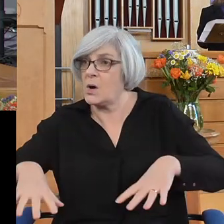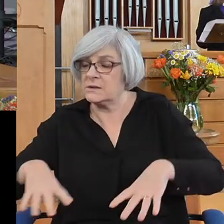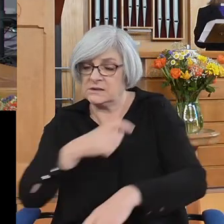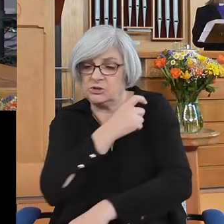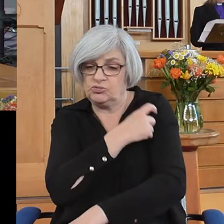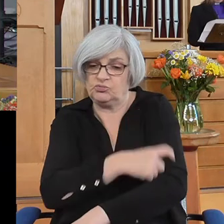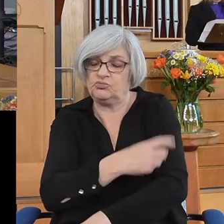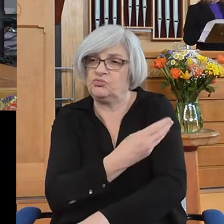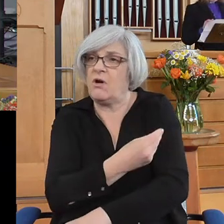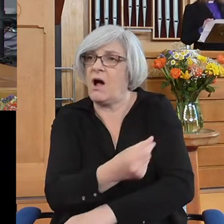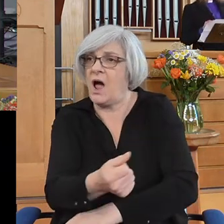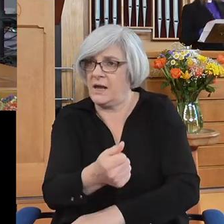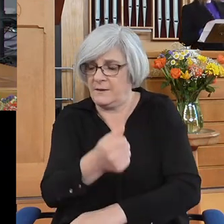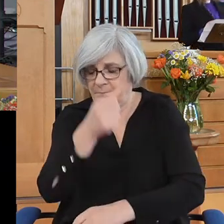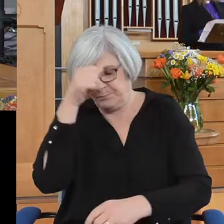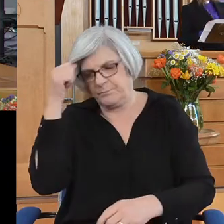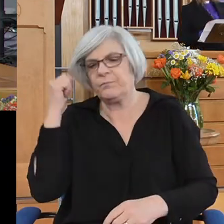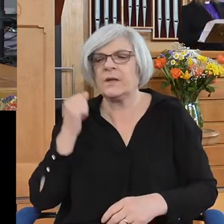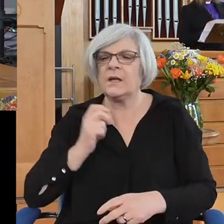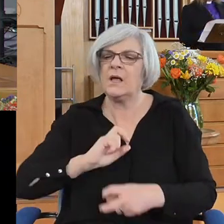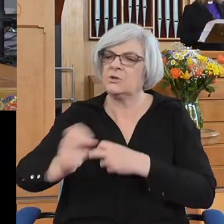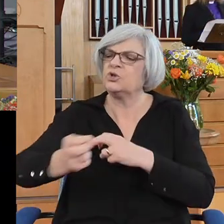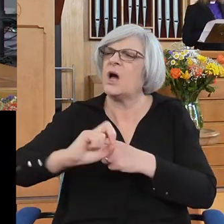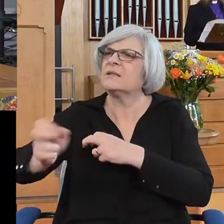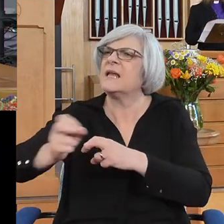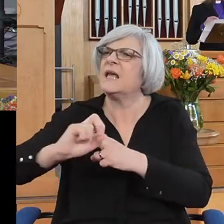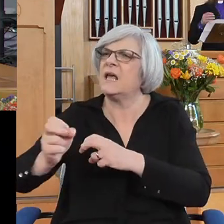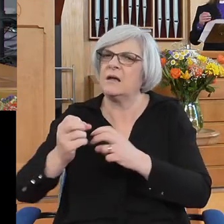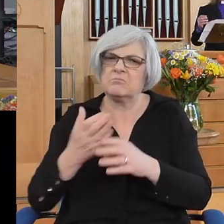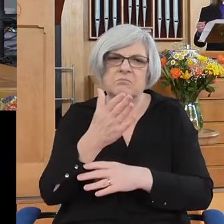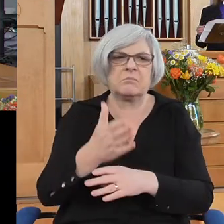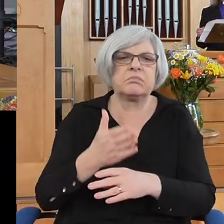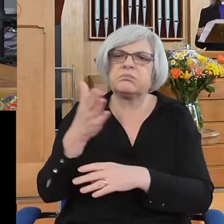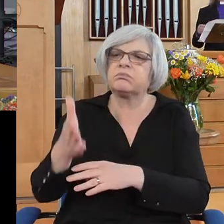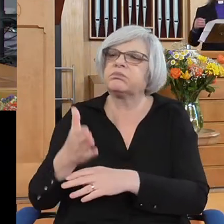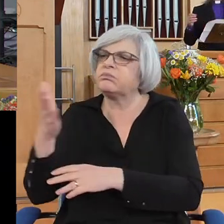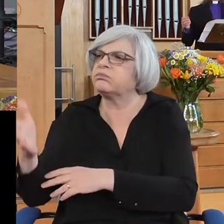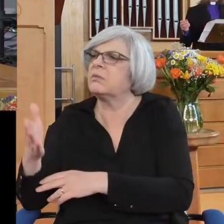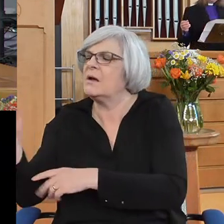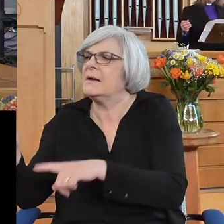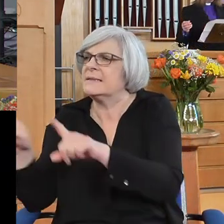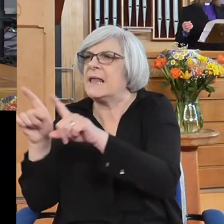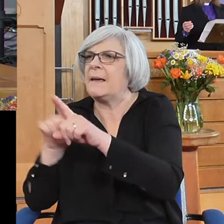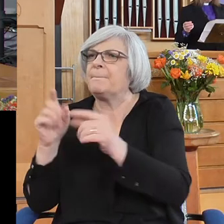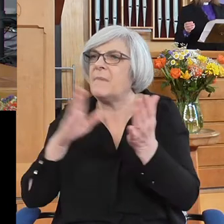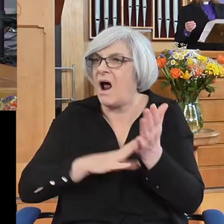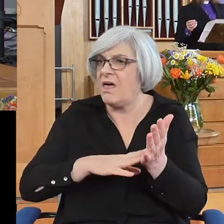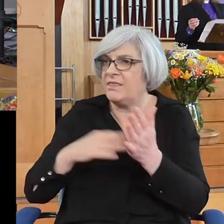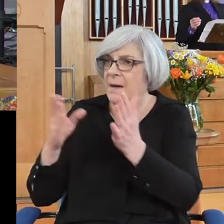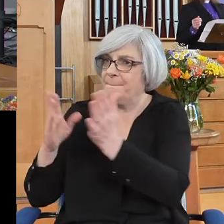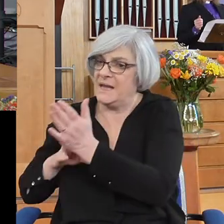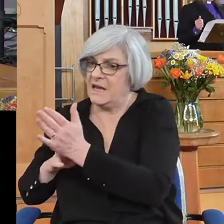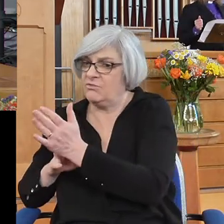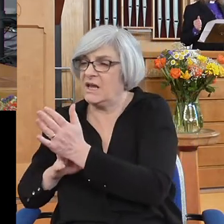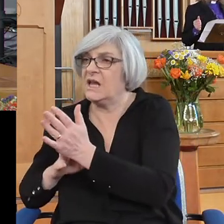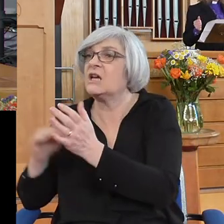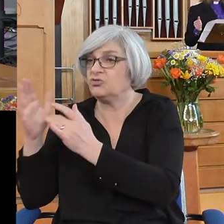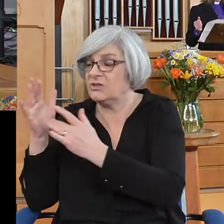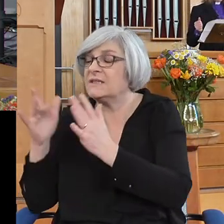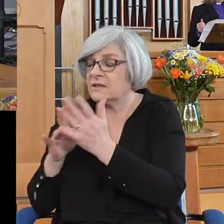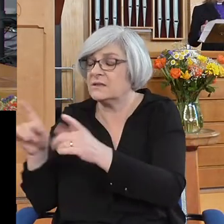bones. The journey of life takes us to places where, like Martha and Mary and